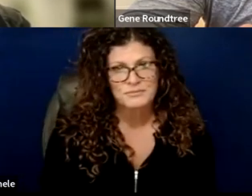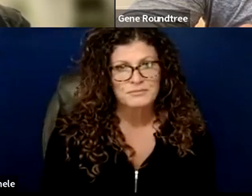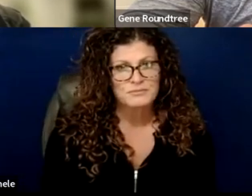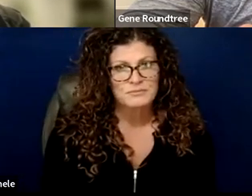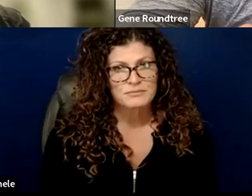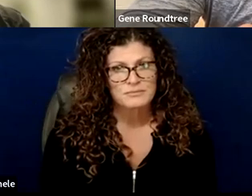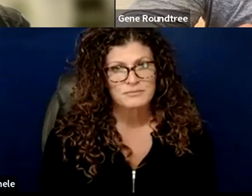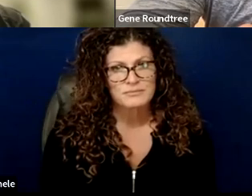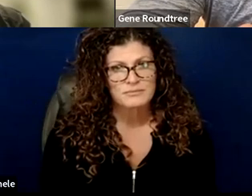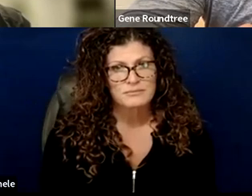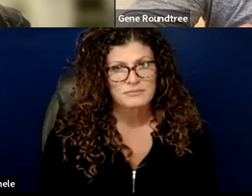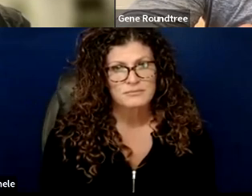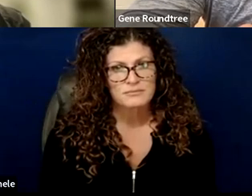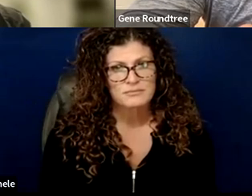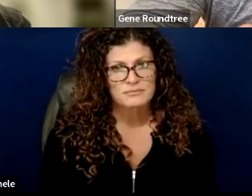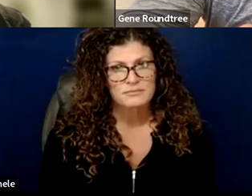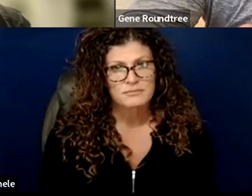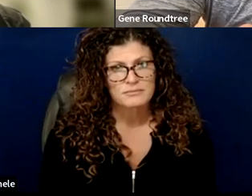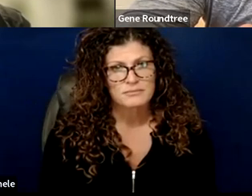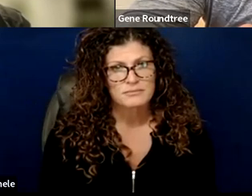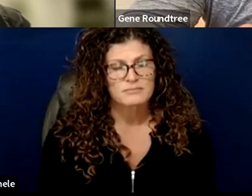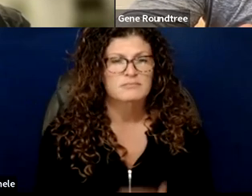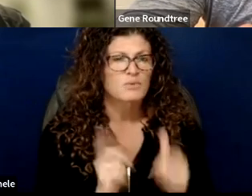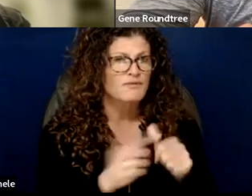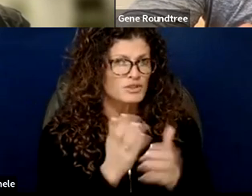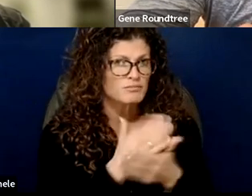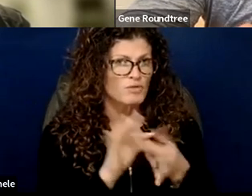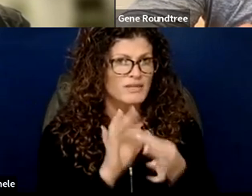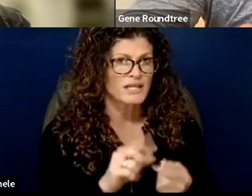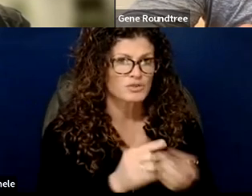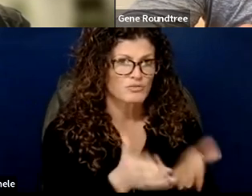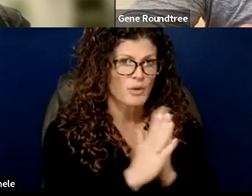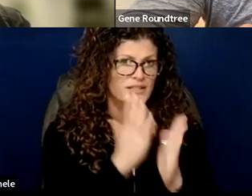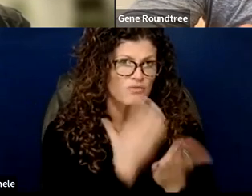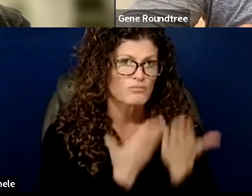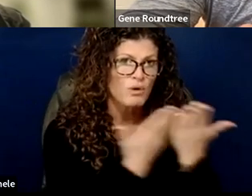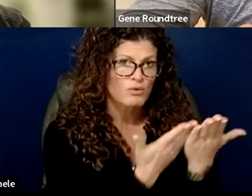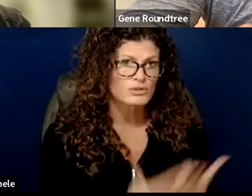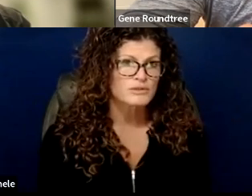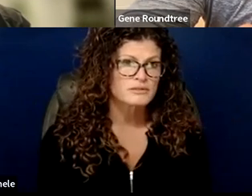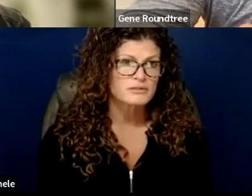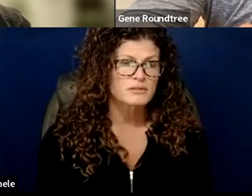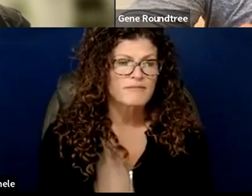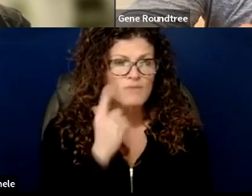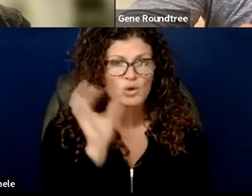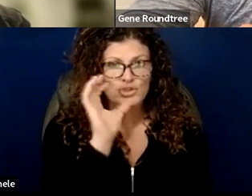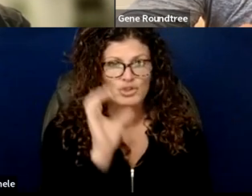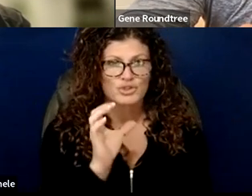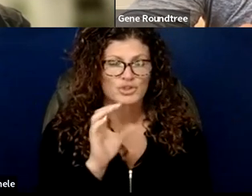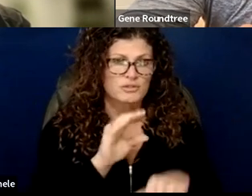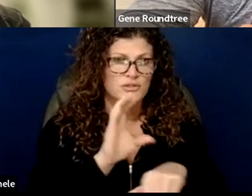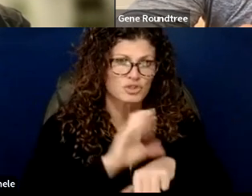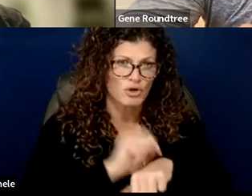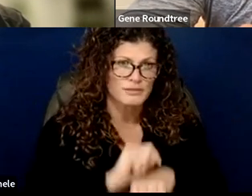the first, I think, the piece of news we have is about the request for proposals for a search consultant. I believe